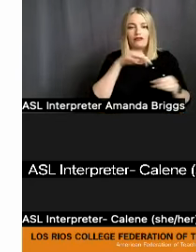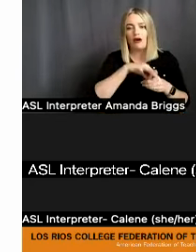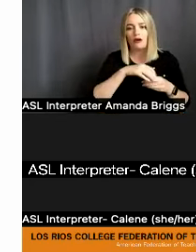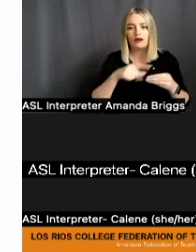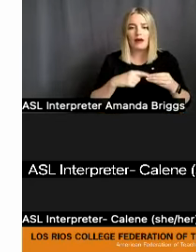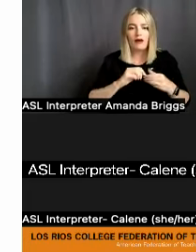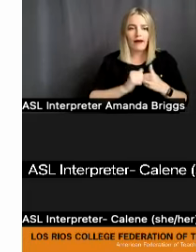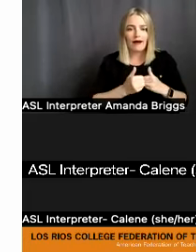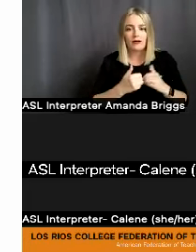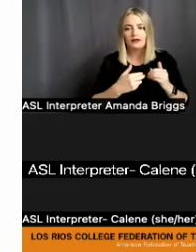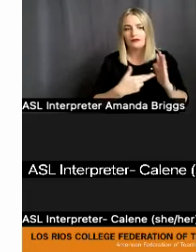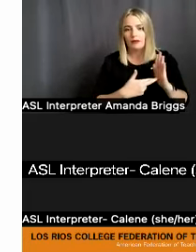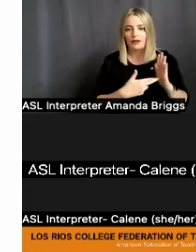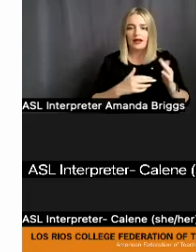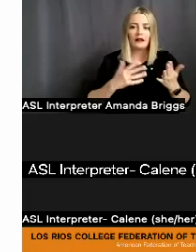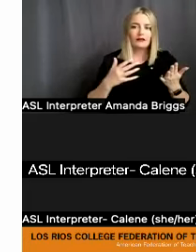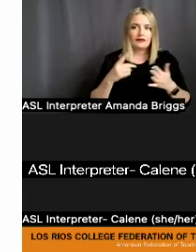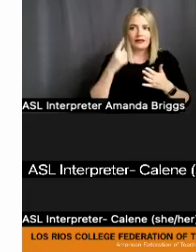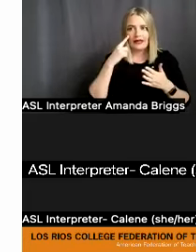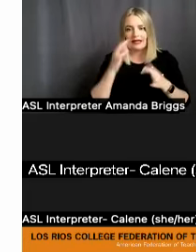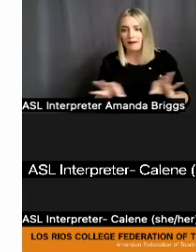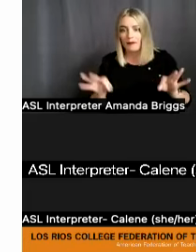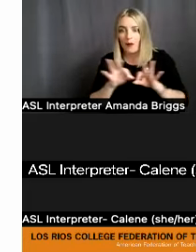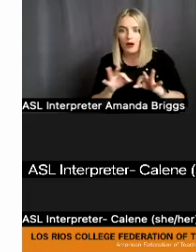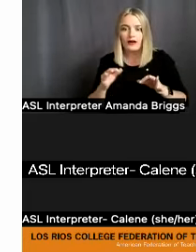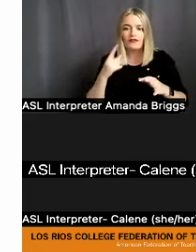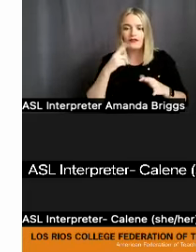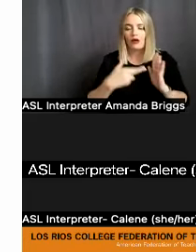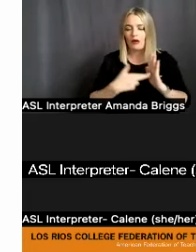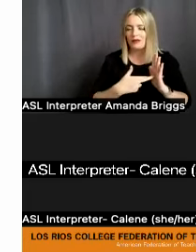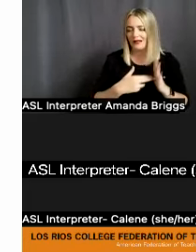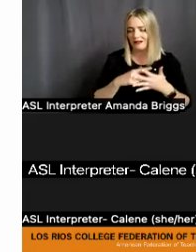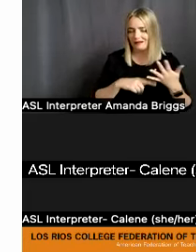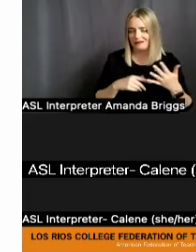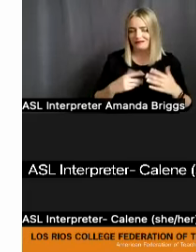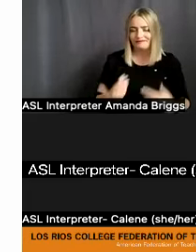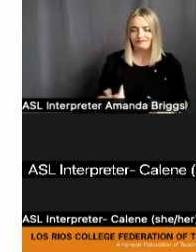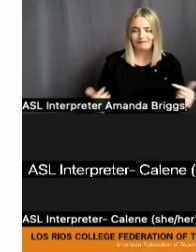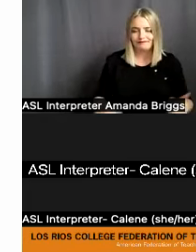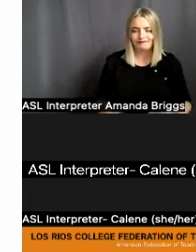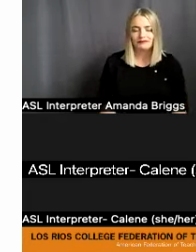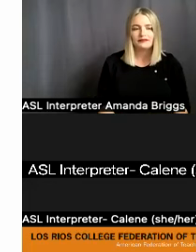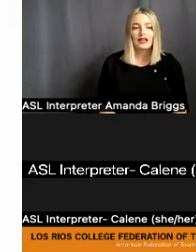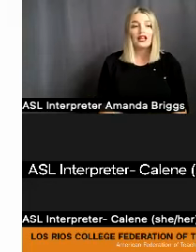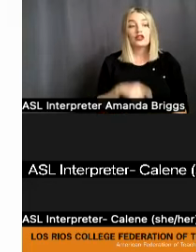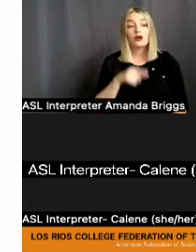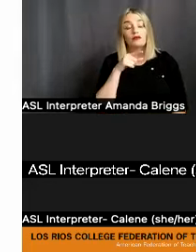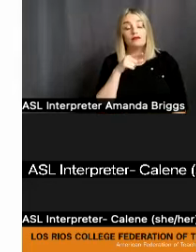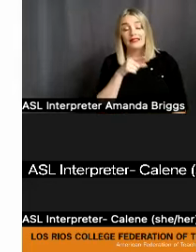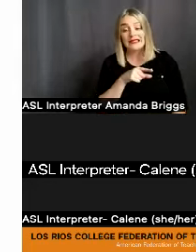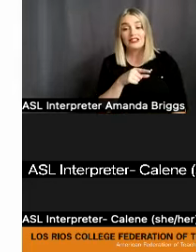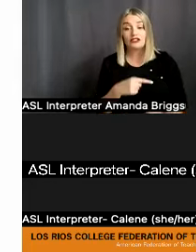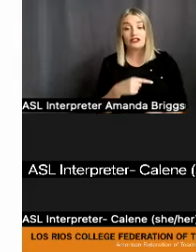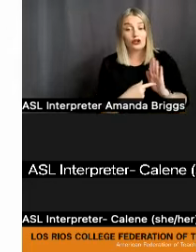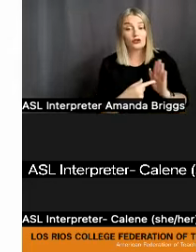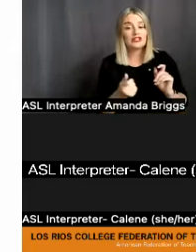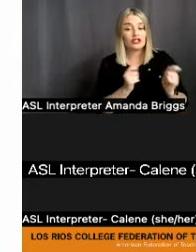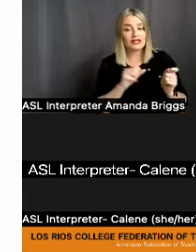represent what we think is important to assert in representation, et cetera. But this represents a change, and it was